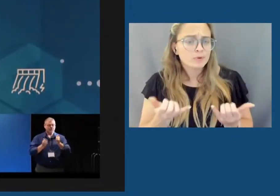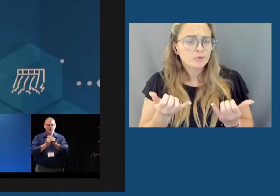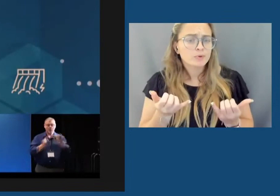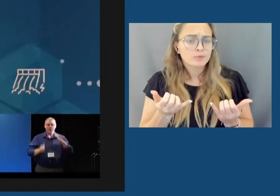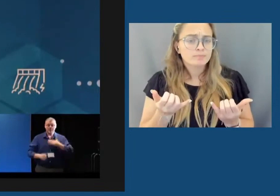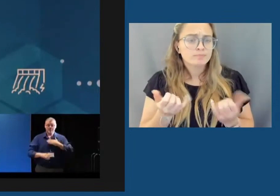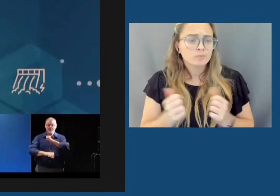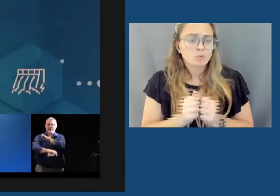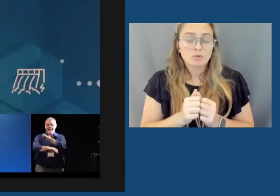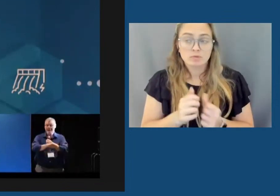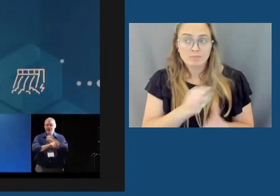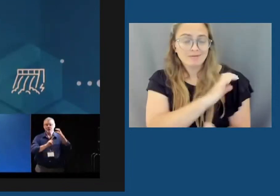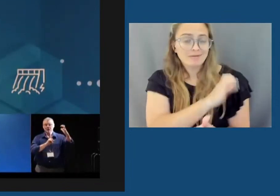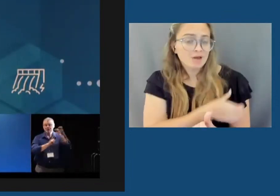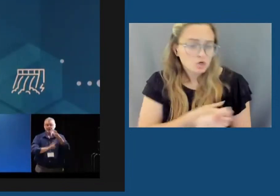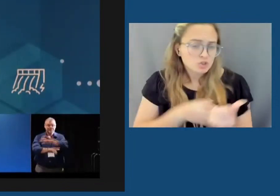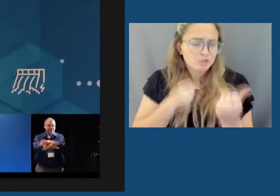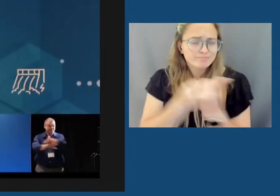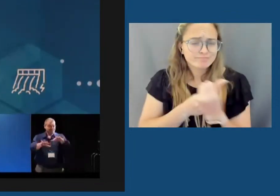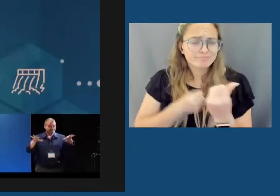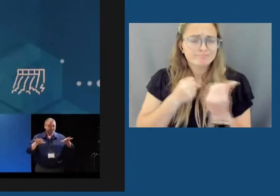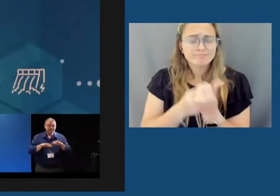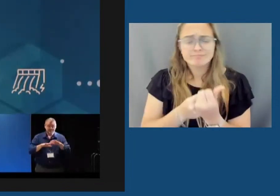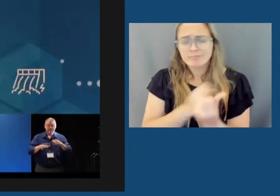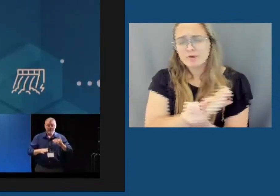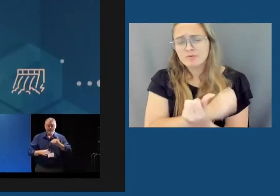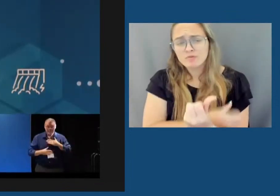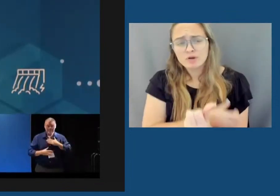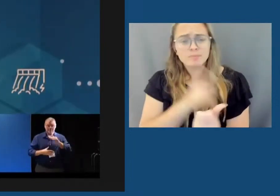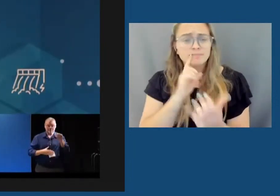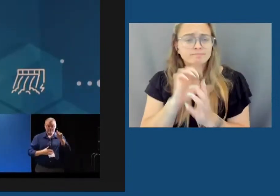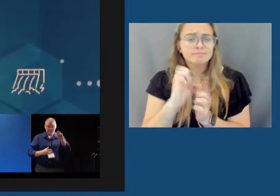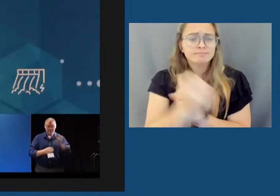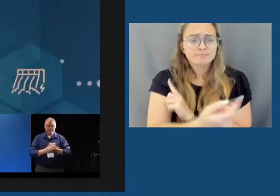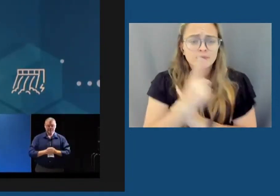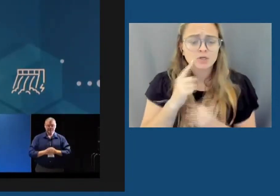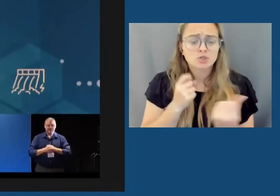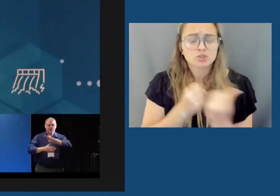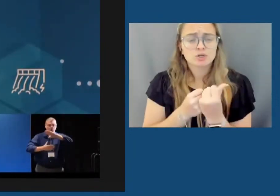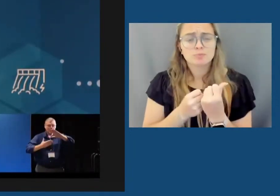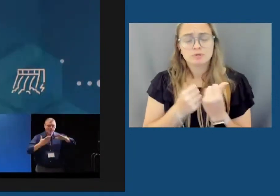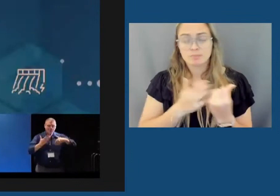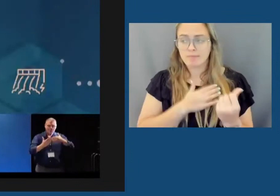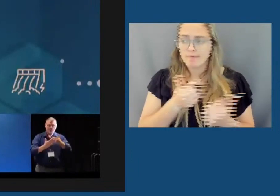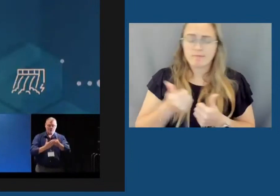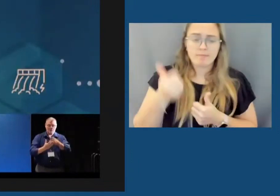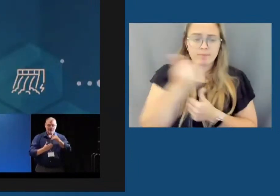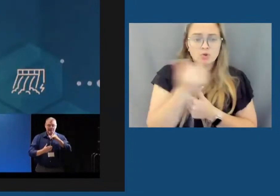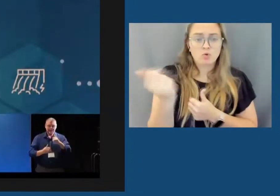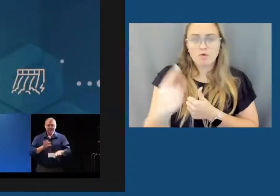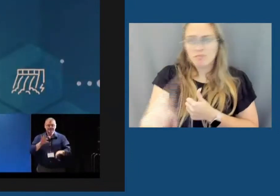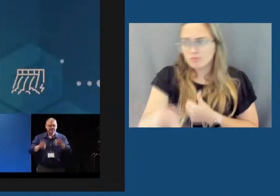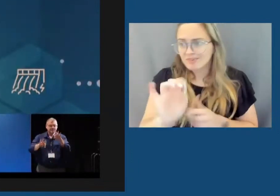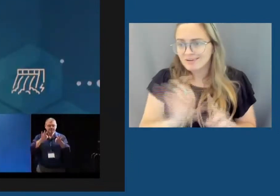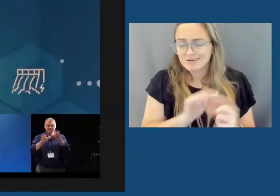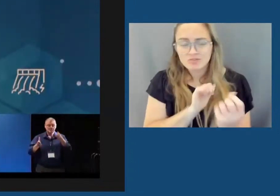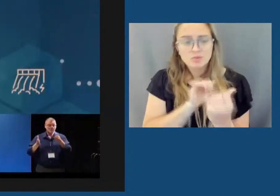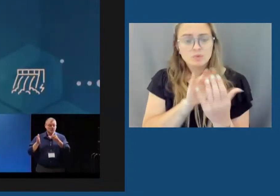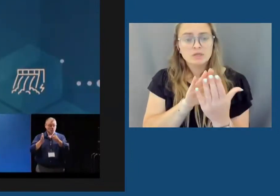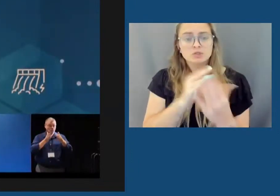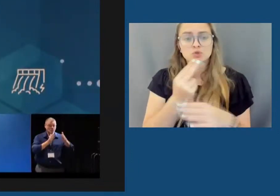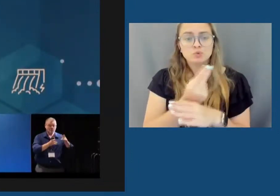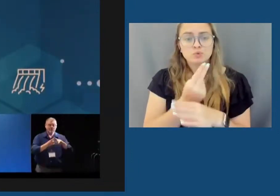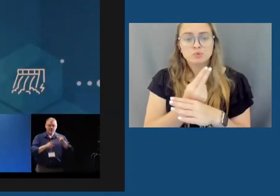energy champions, my environmental champions, my administration. Every one of them is finding ways to use